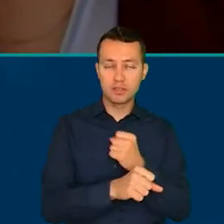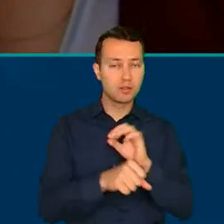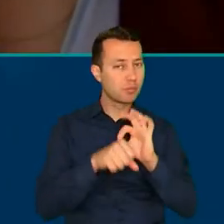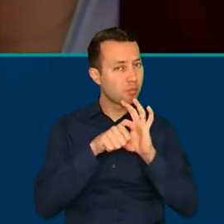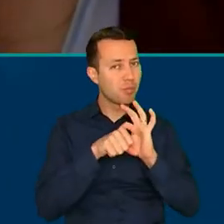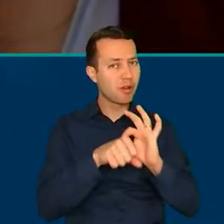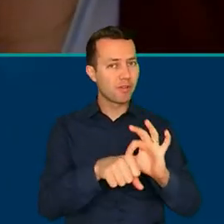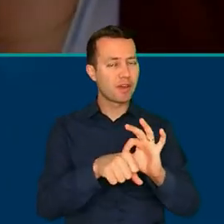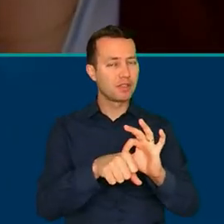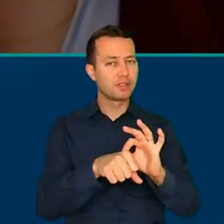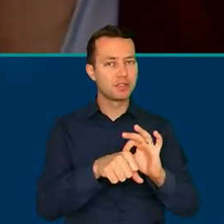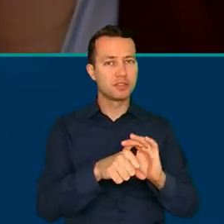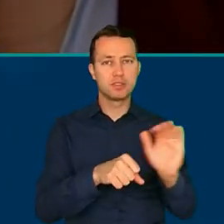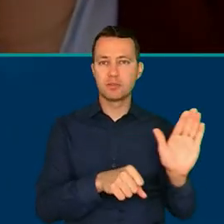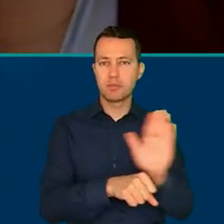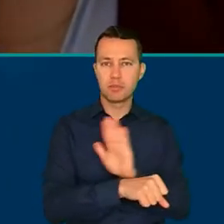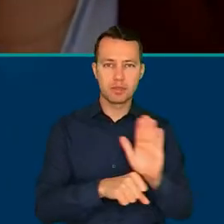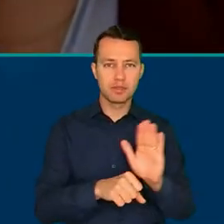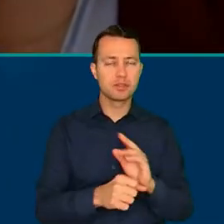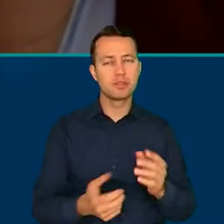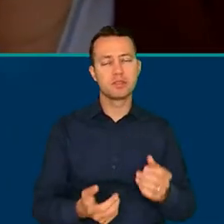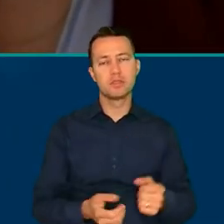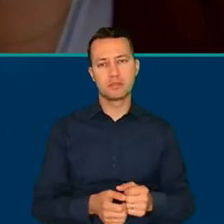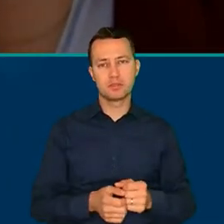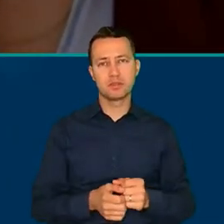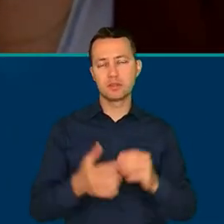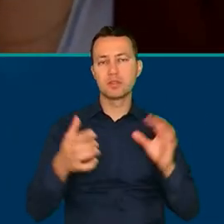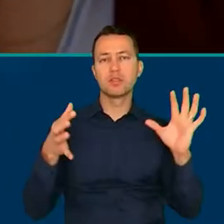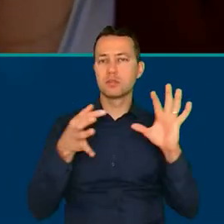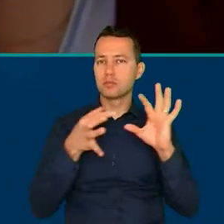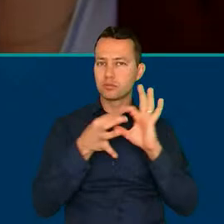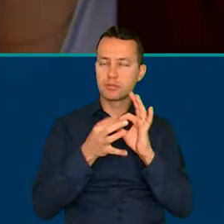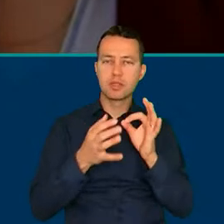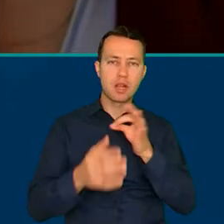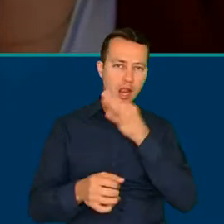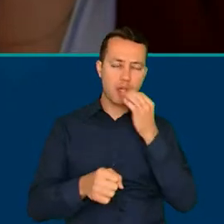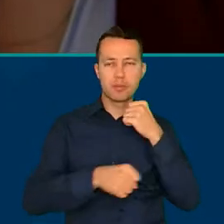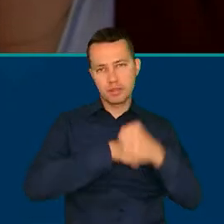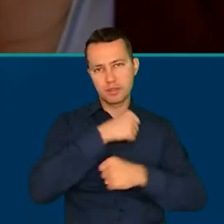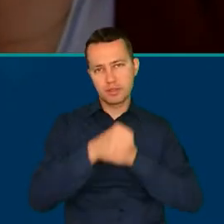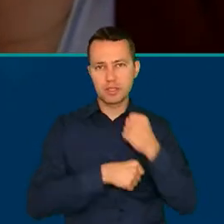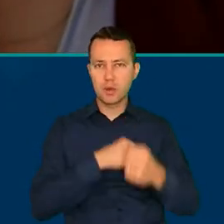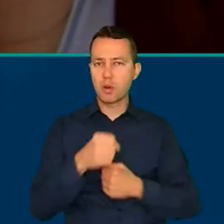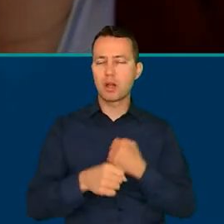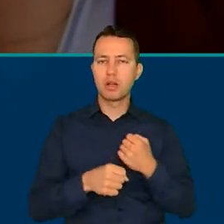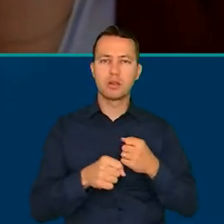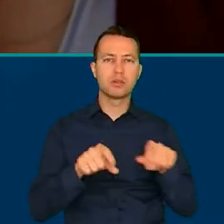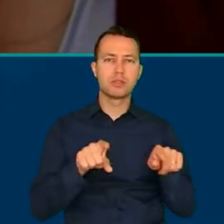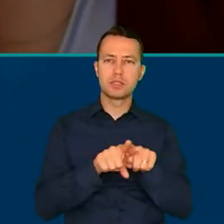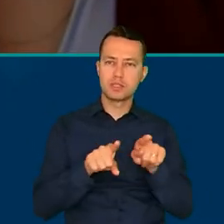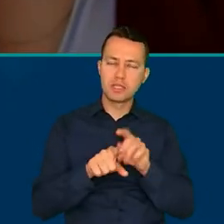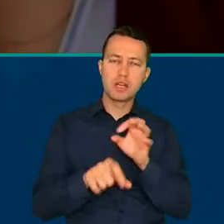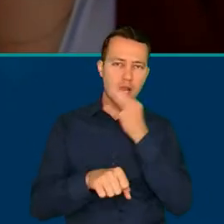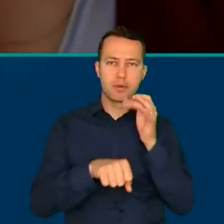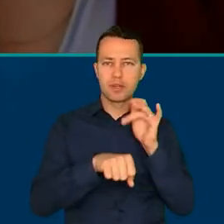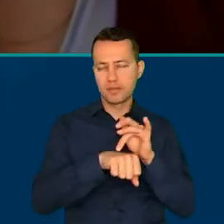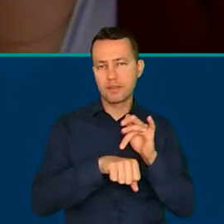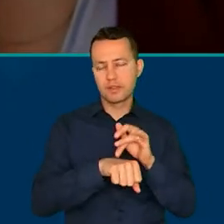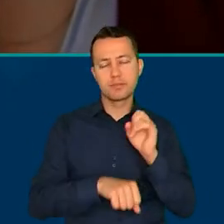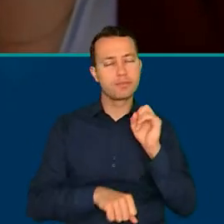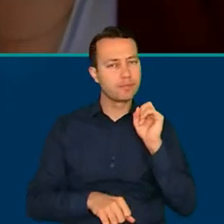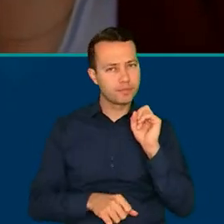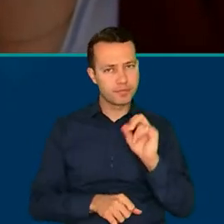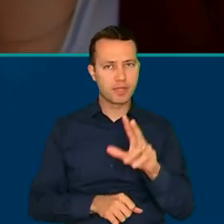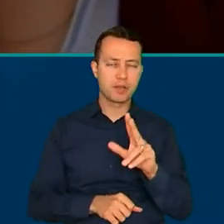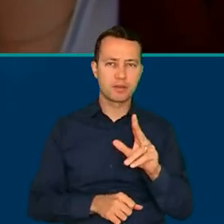well. And we saw this really clearly actually during the pandemic. So when the pandemic hit, we saw that companies that were